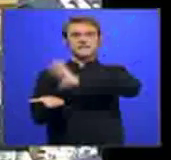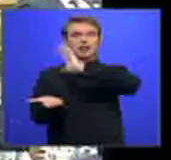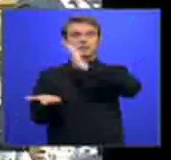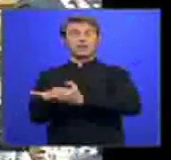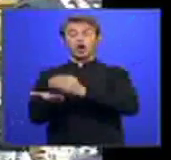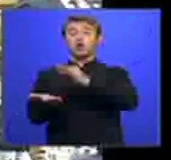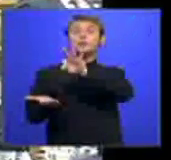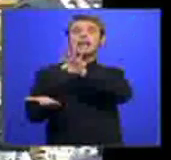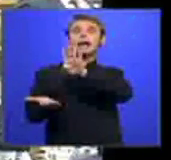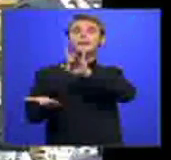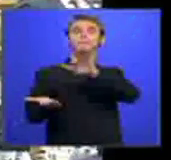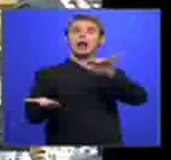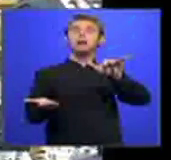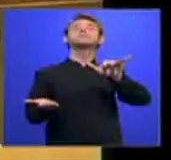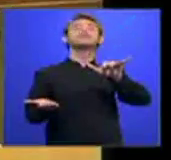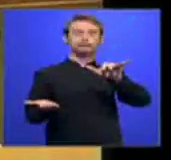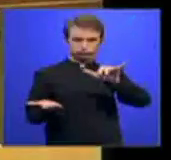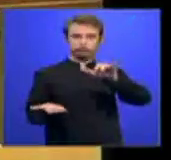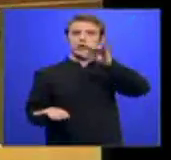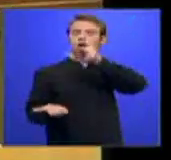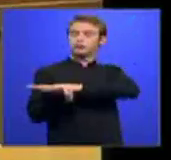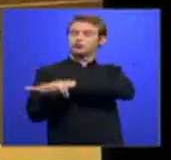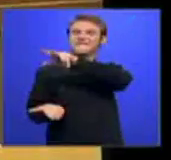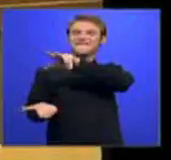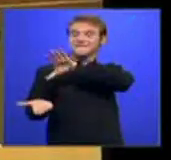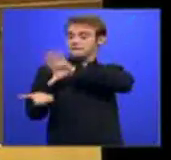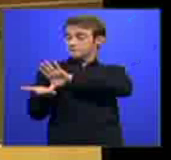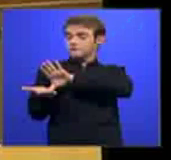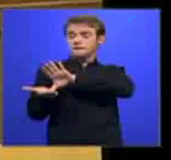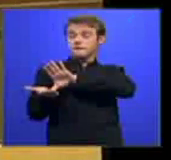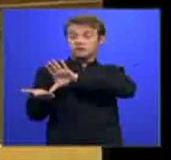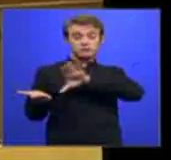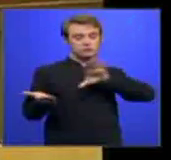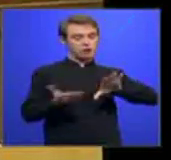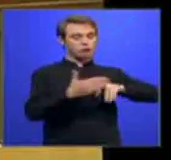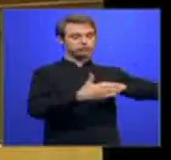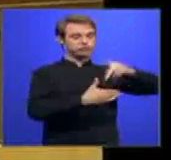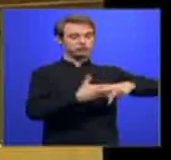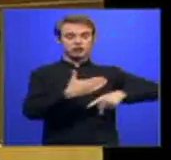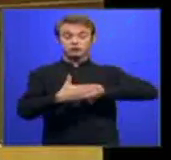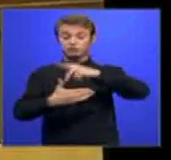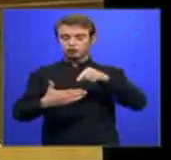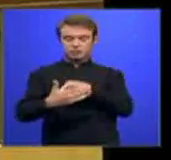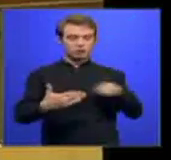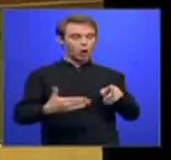rand has been approved for projects that will create jobs.